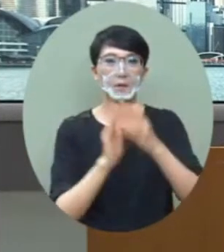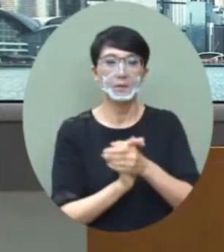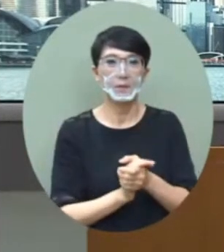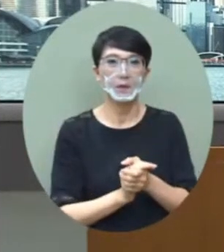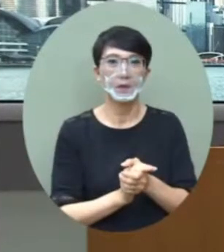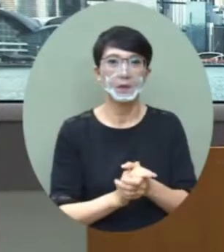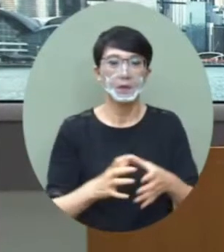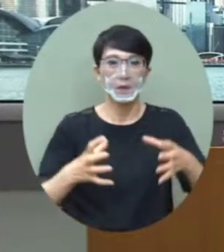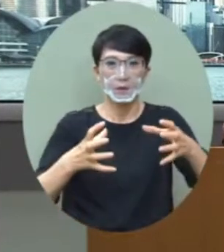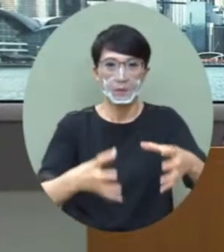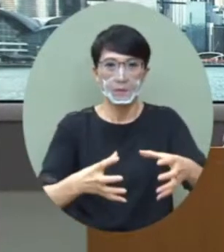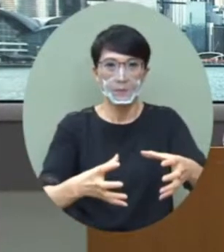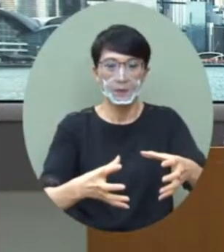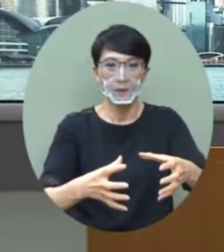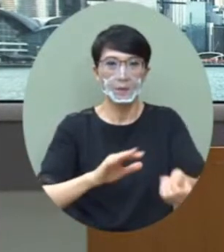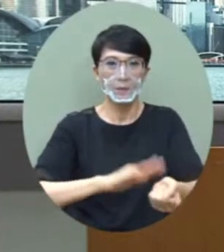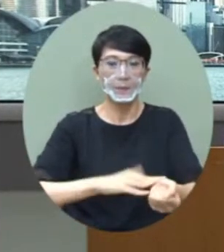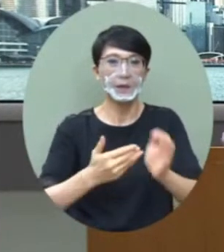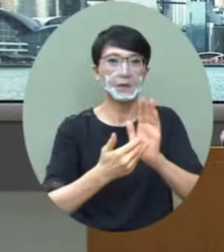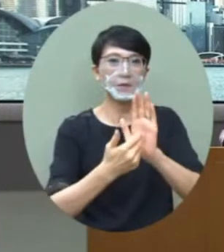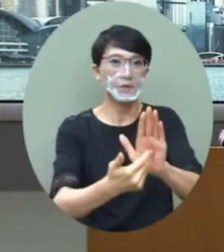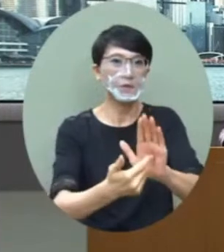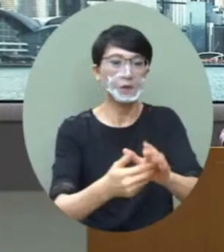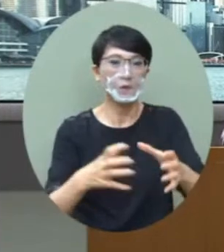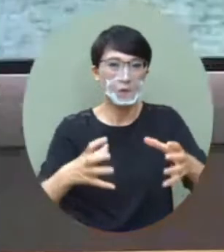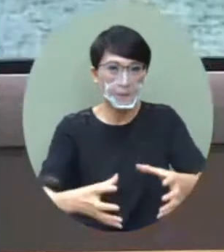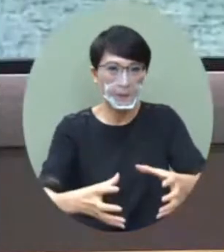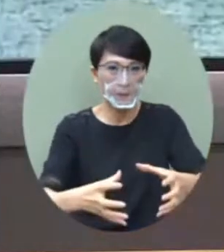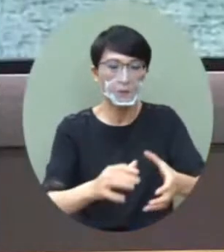Now, first, the anti-epidemic kit.